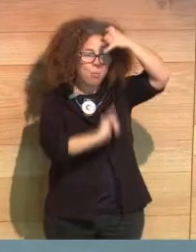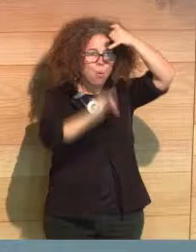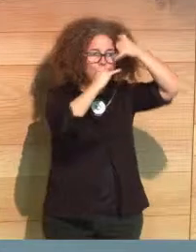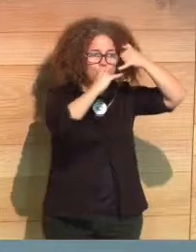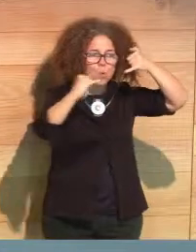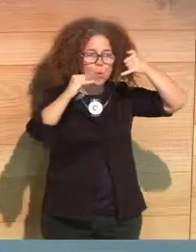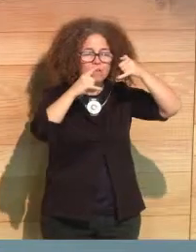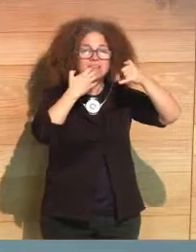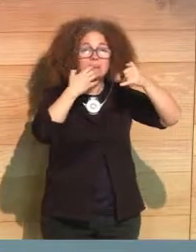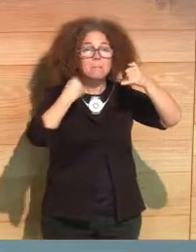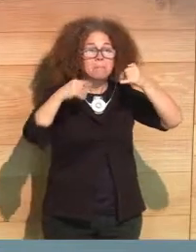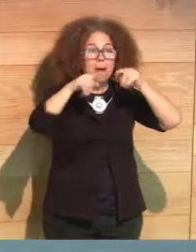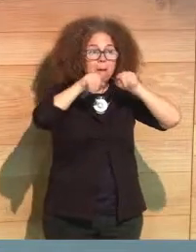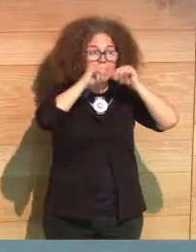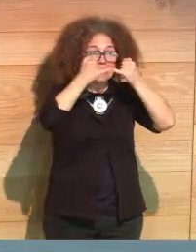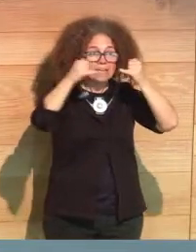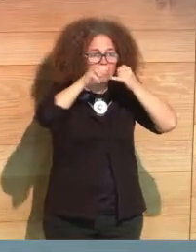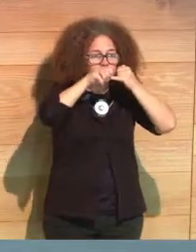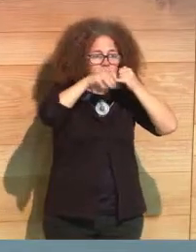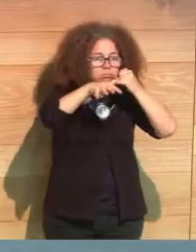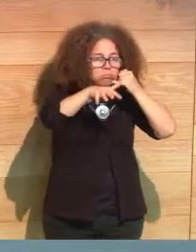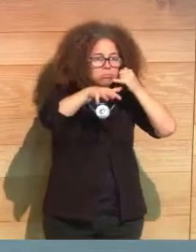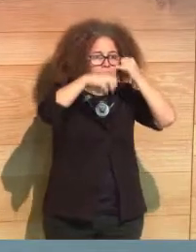planes, I try to